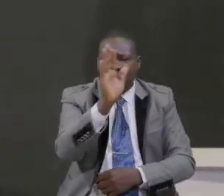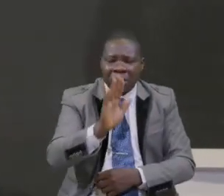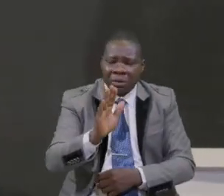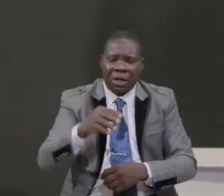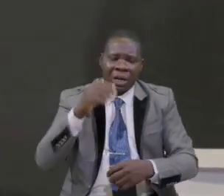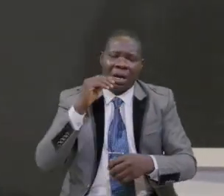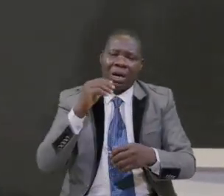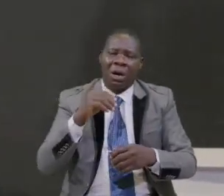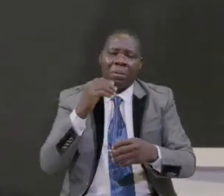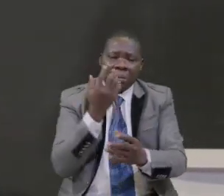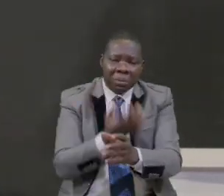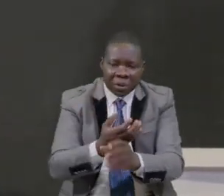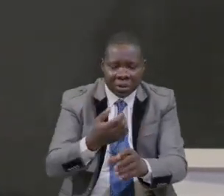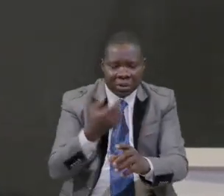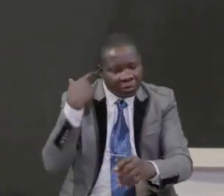from God.